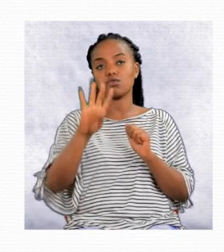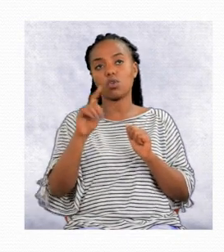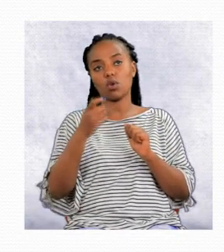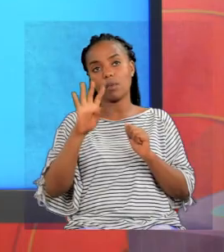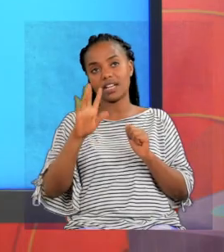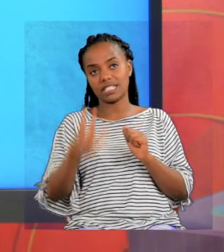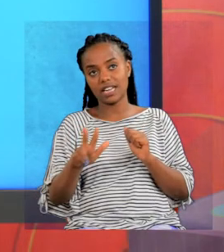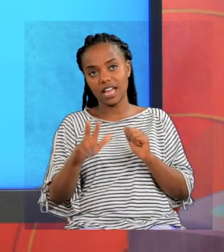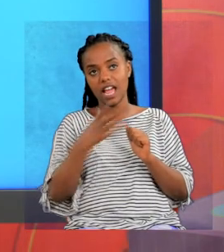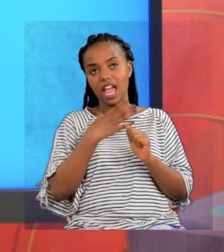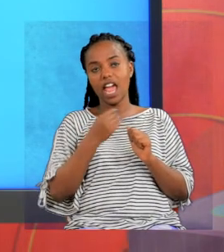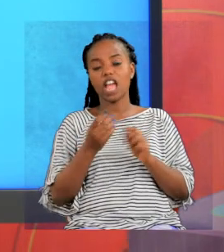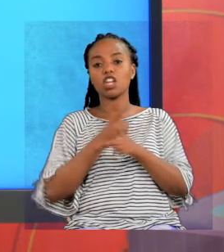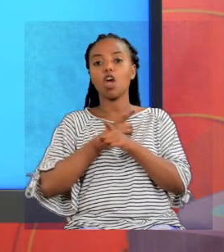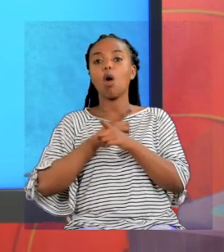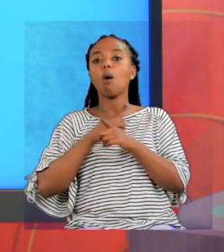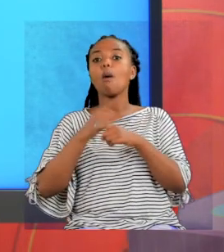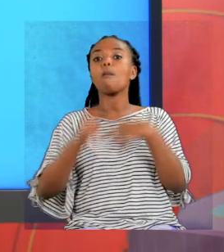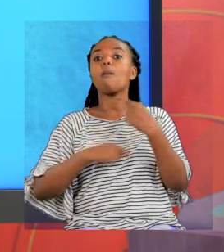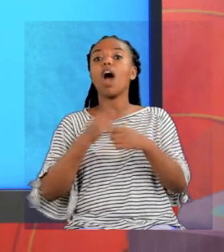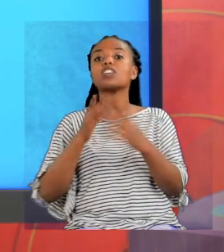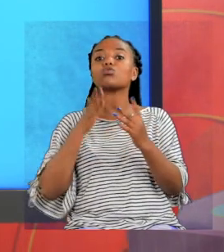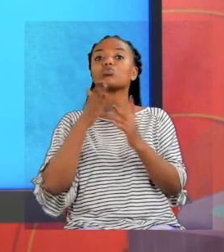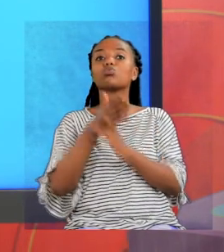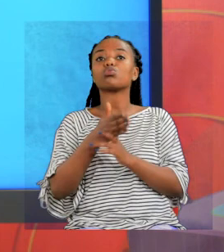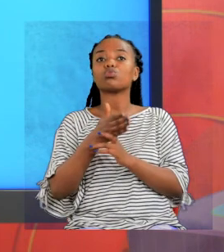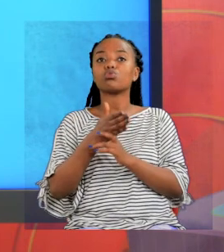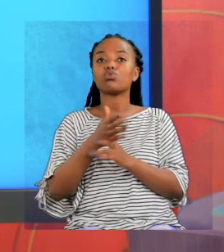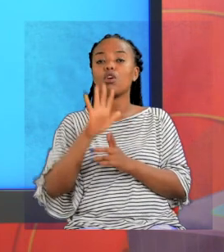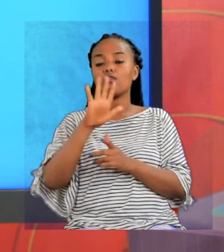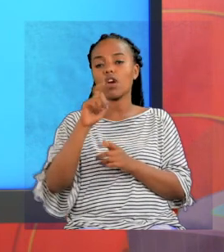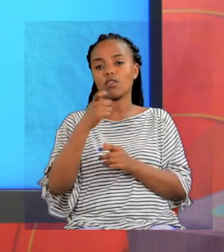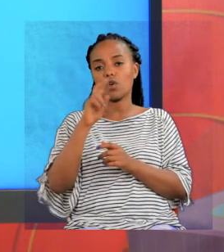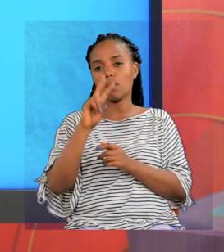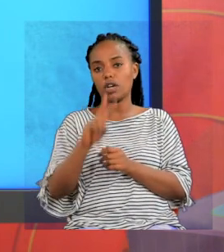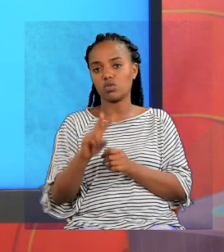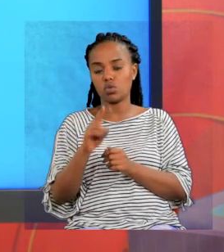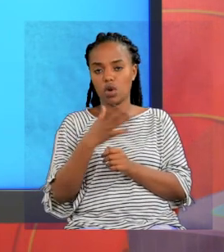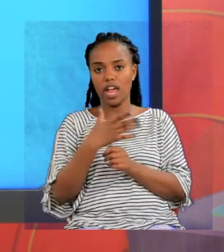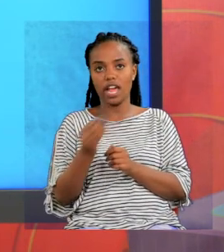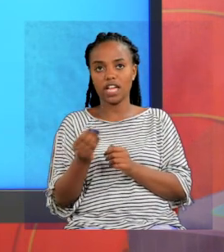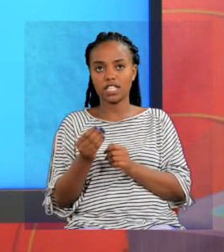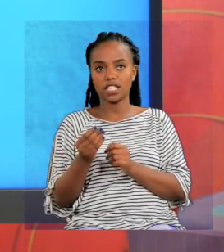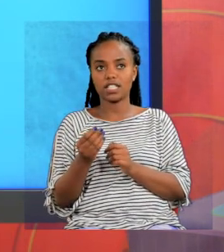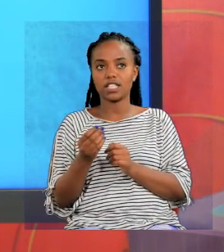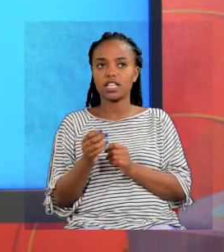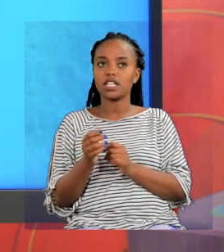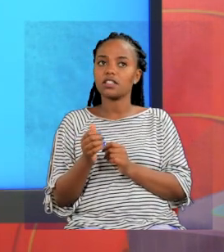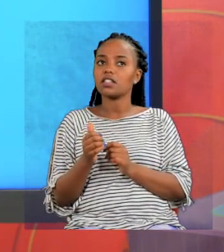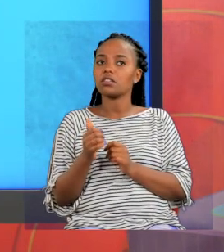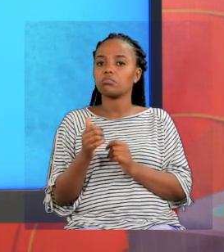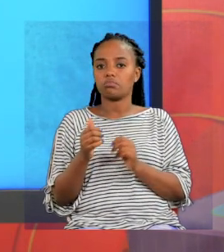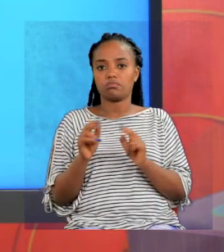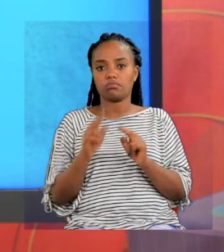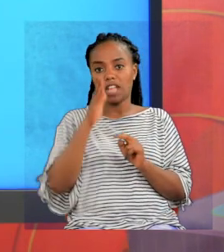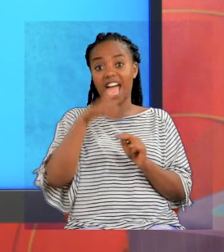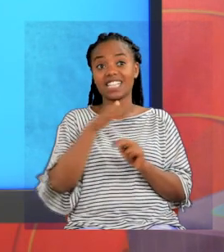3 and passes through 5, 2 and its axis is parallel